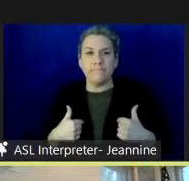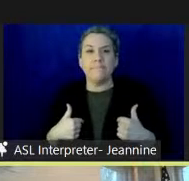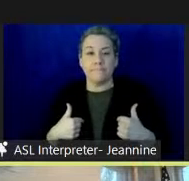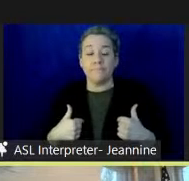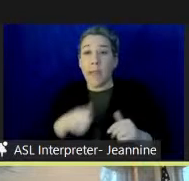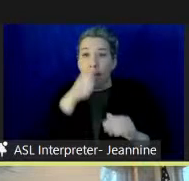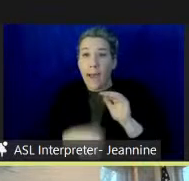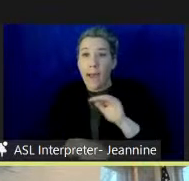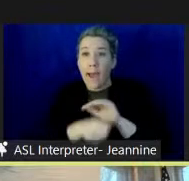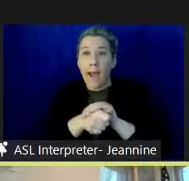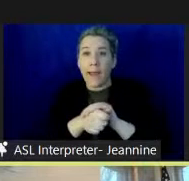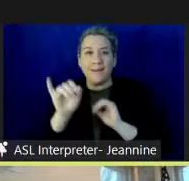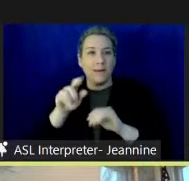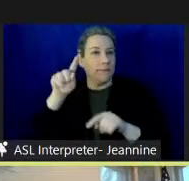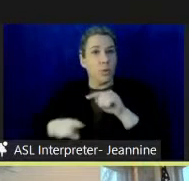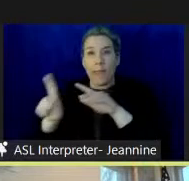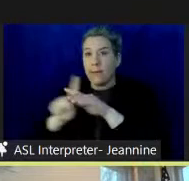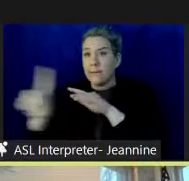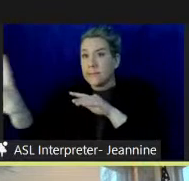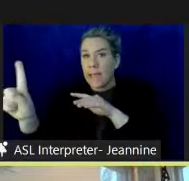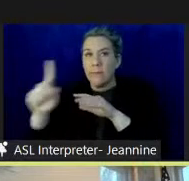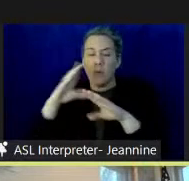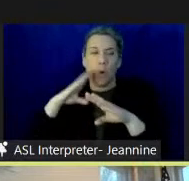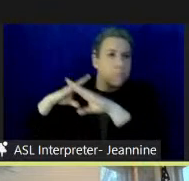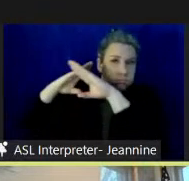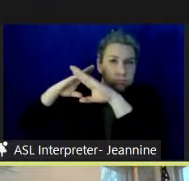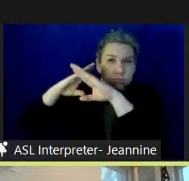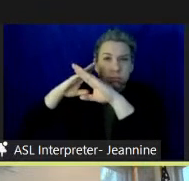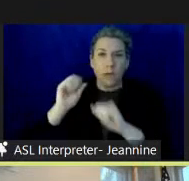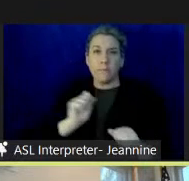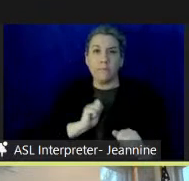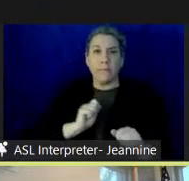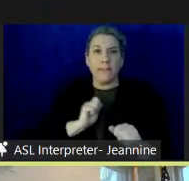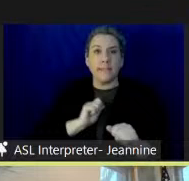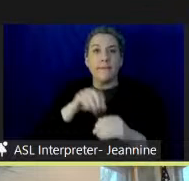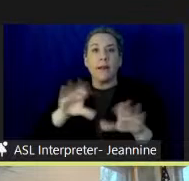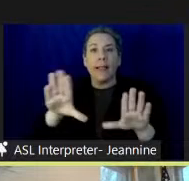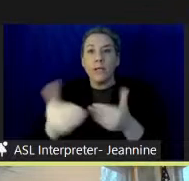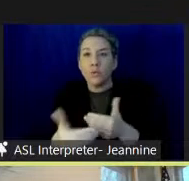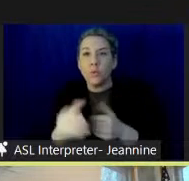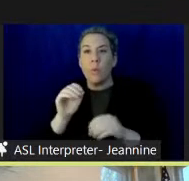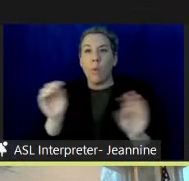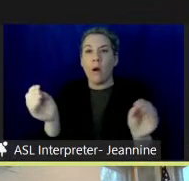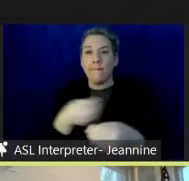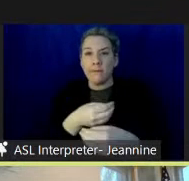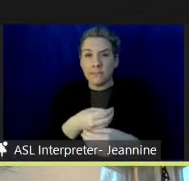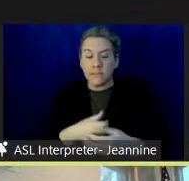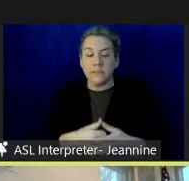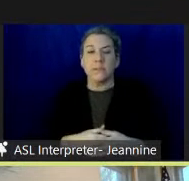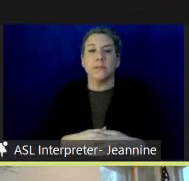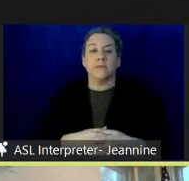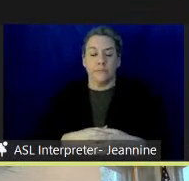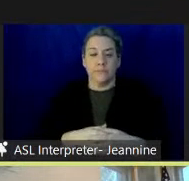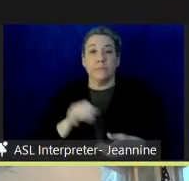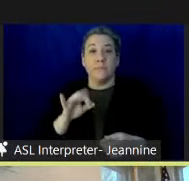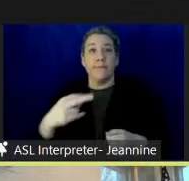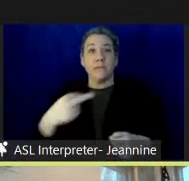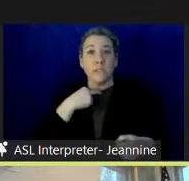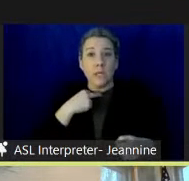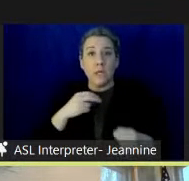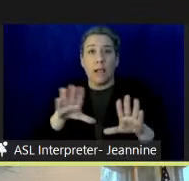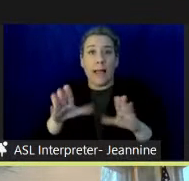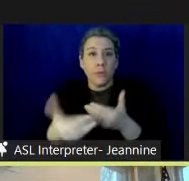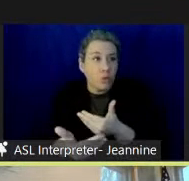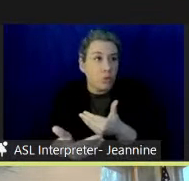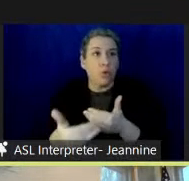Hiding, escaping if we can, or barricading ourselves into our classrooms or our office spaces. If you are confined in your classroom space